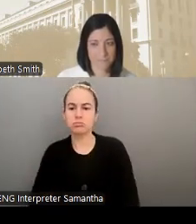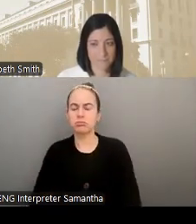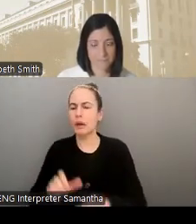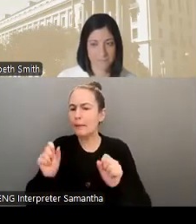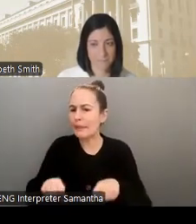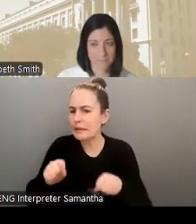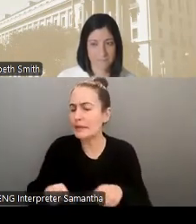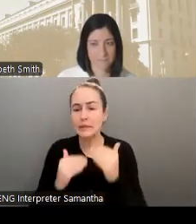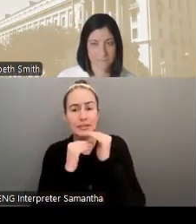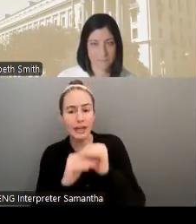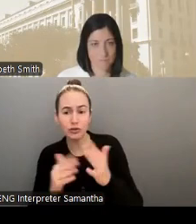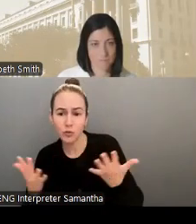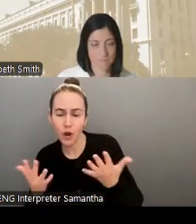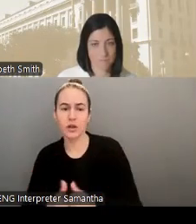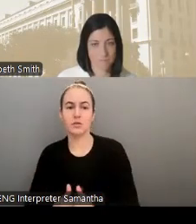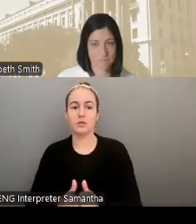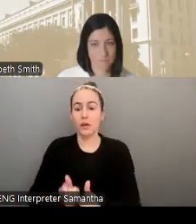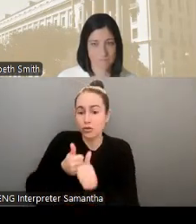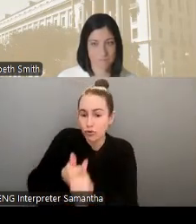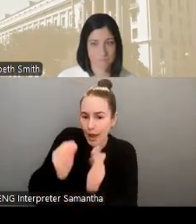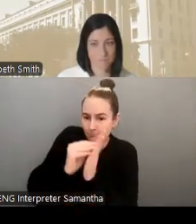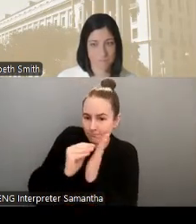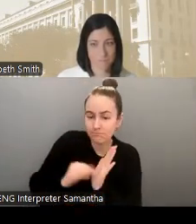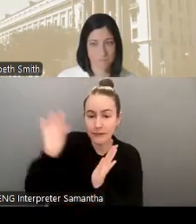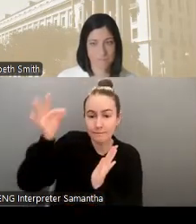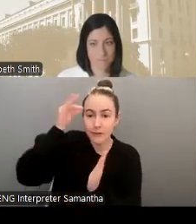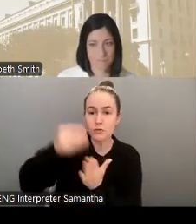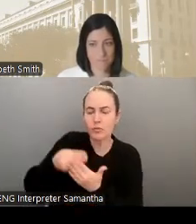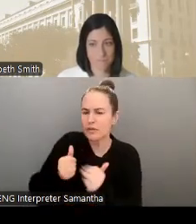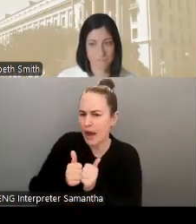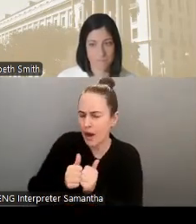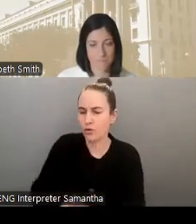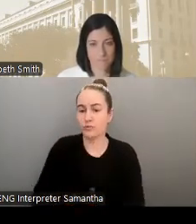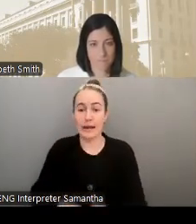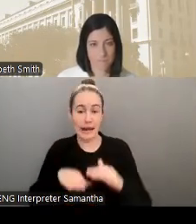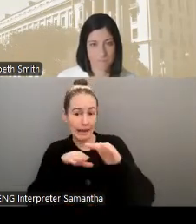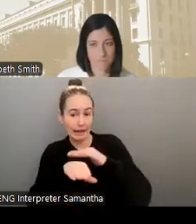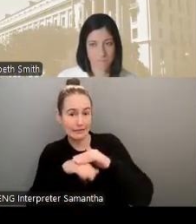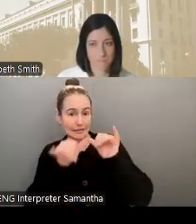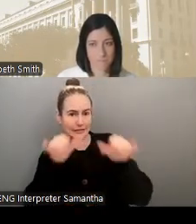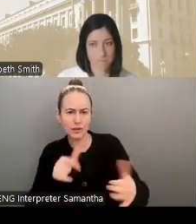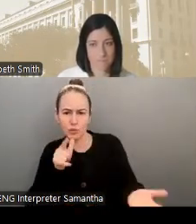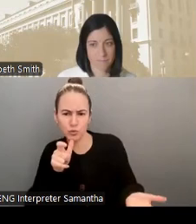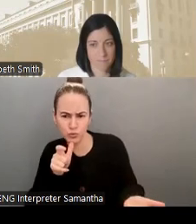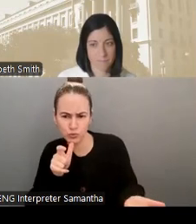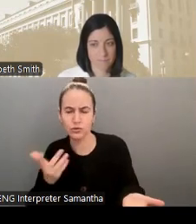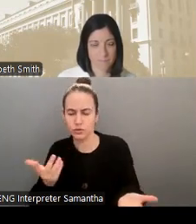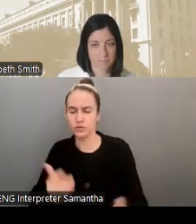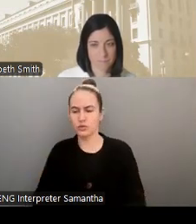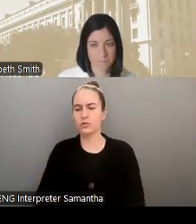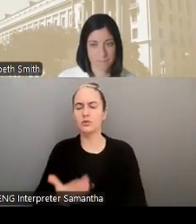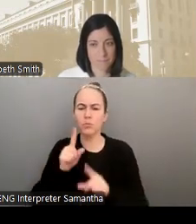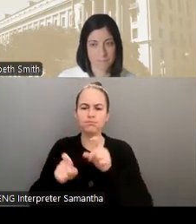are you tracking federal funds? Who can access this system? So it could be a great number of